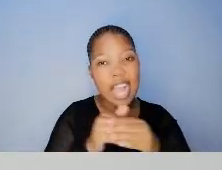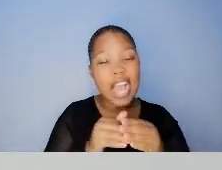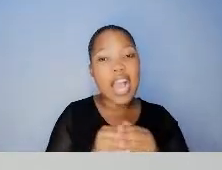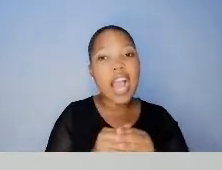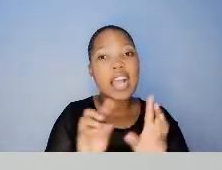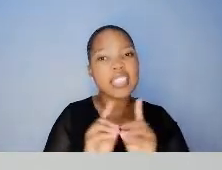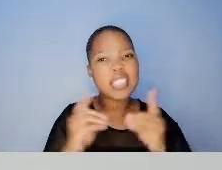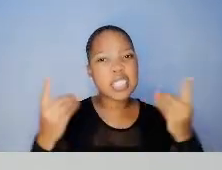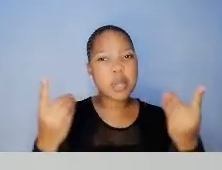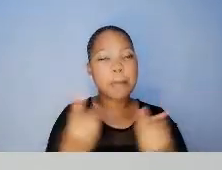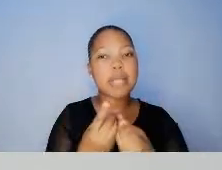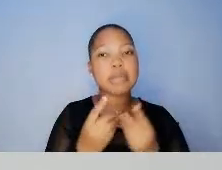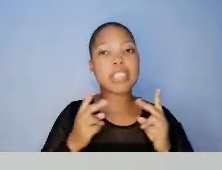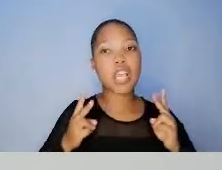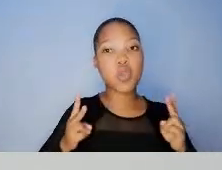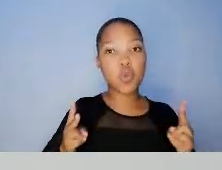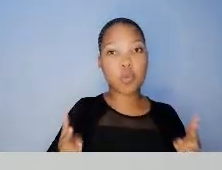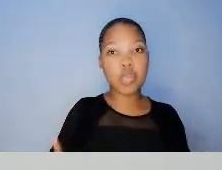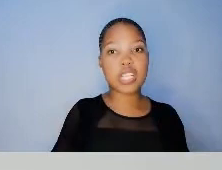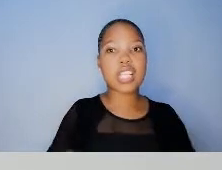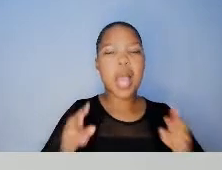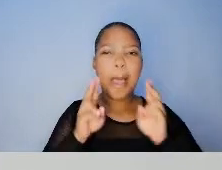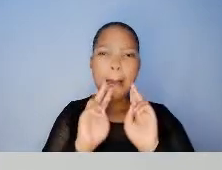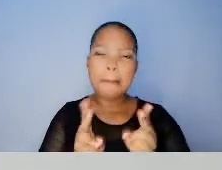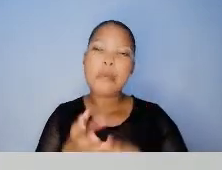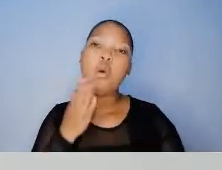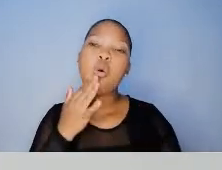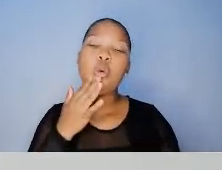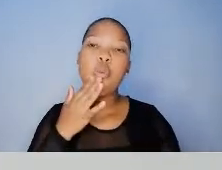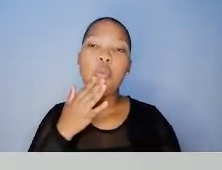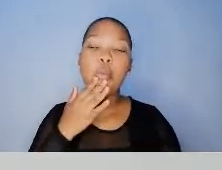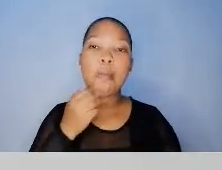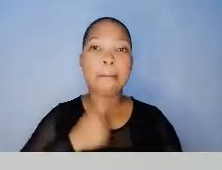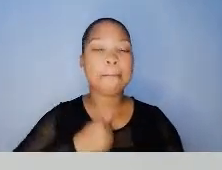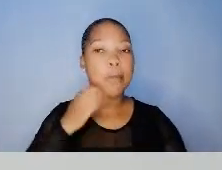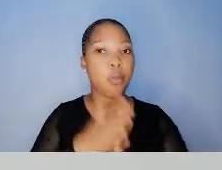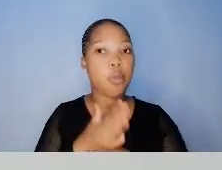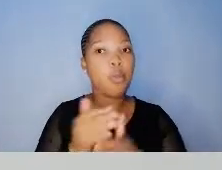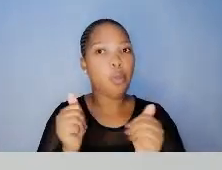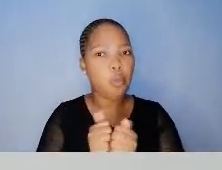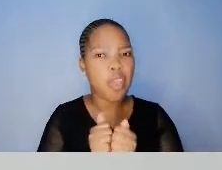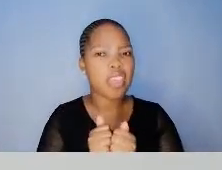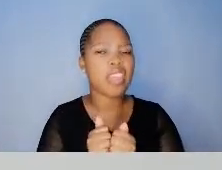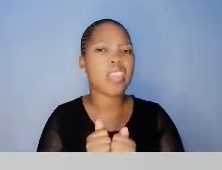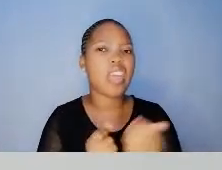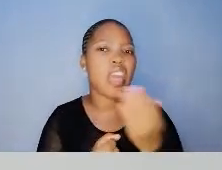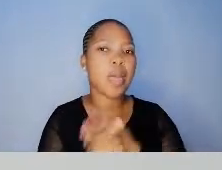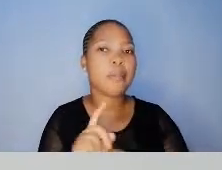Faculty of Humanities. And then people whom we have been working with,